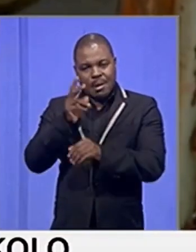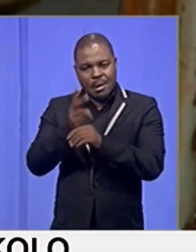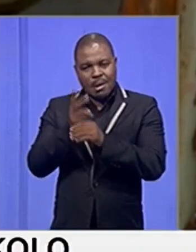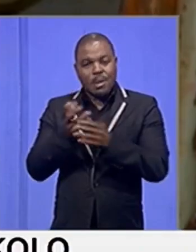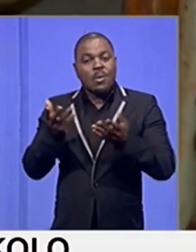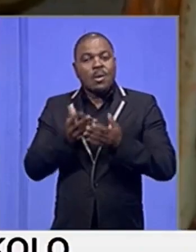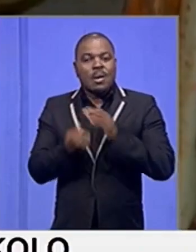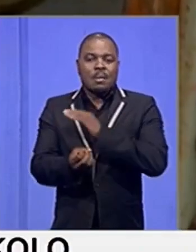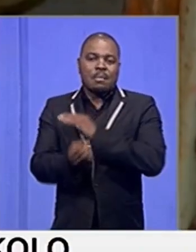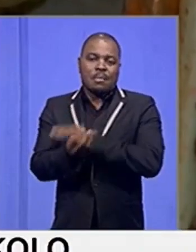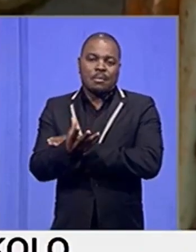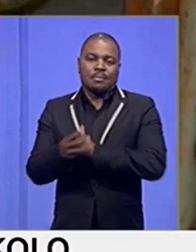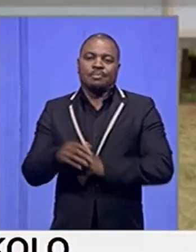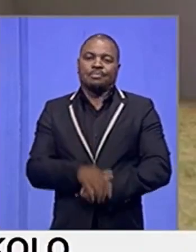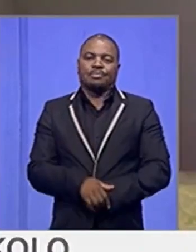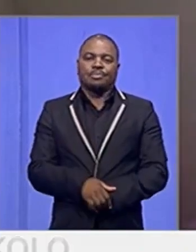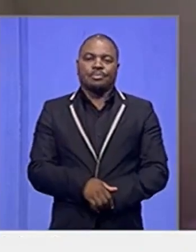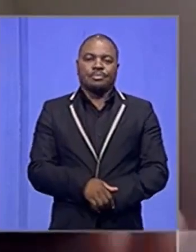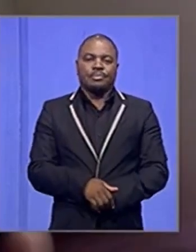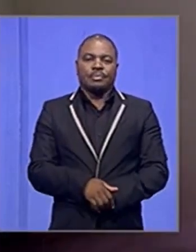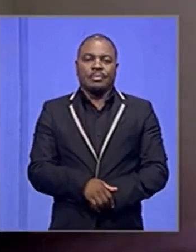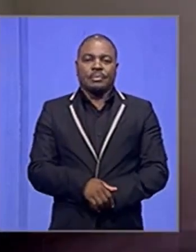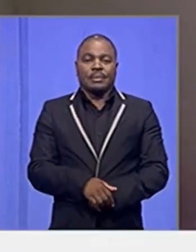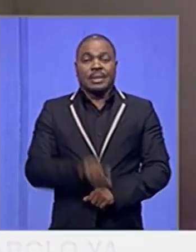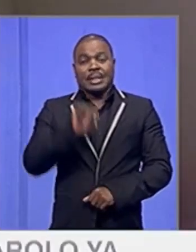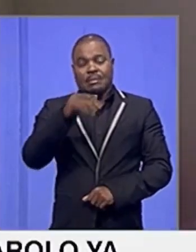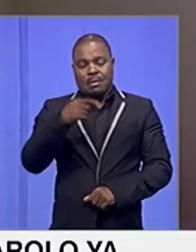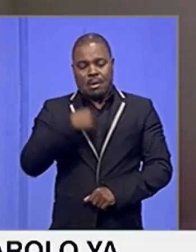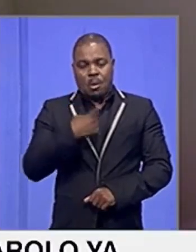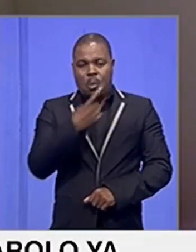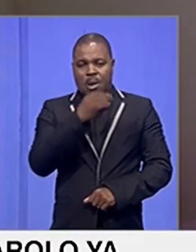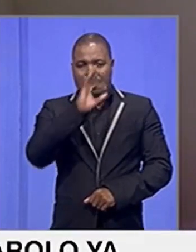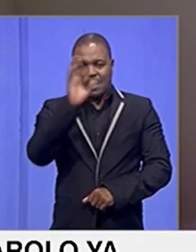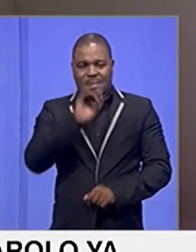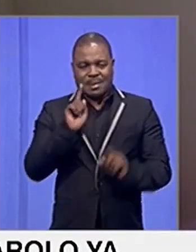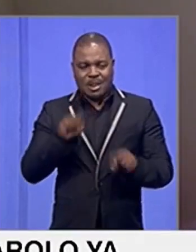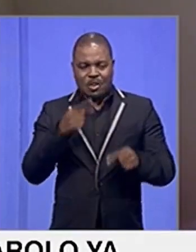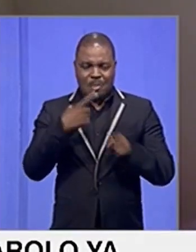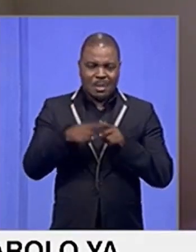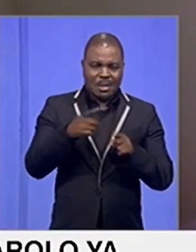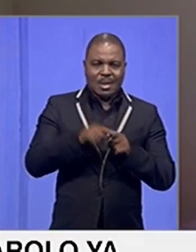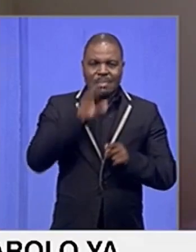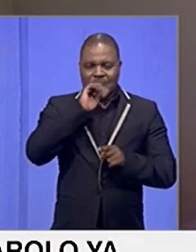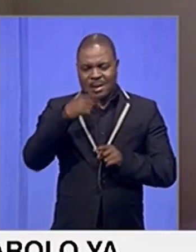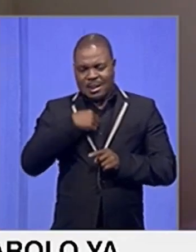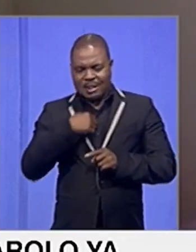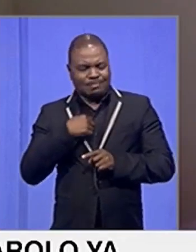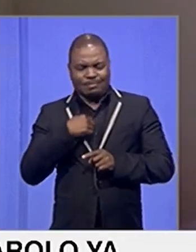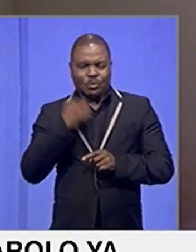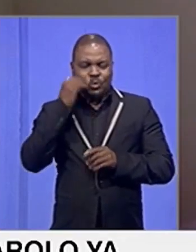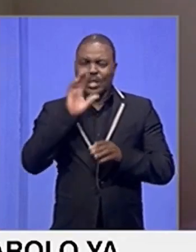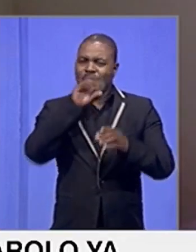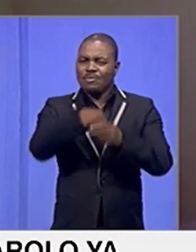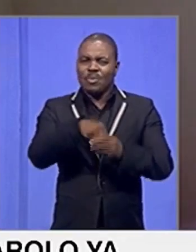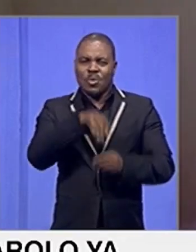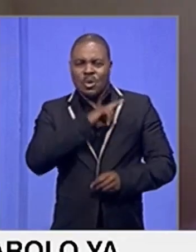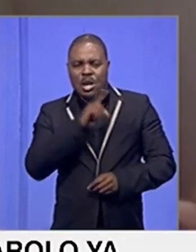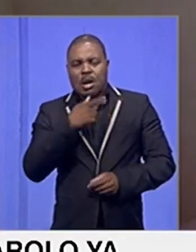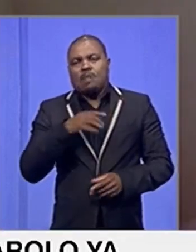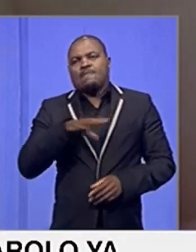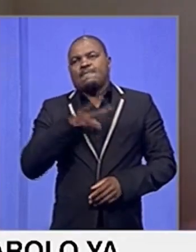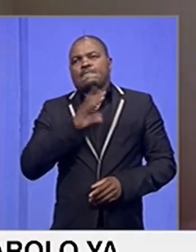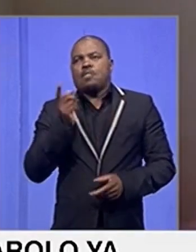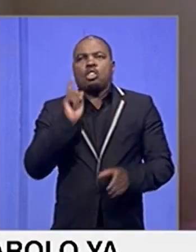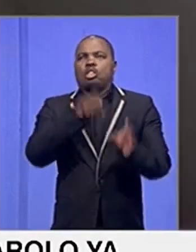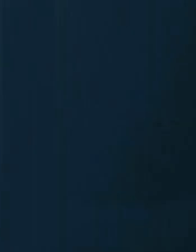Mpumalanga. If I'm not going to give 100%, I also don't want to put myself in a situation where I'm just